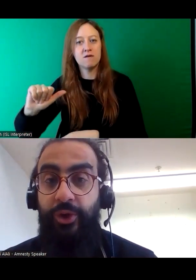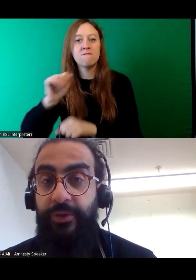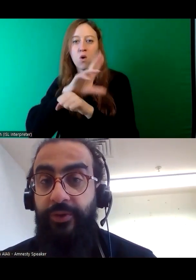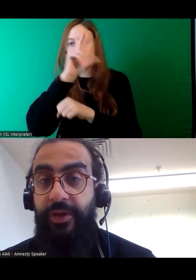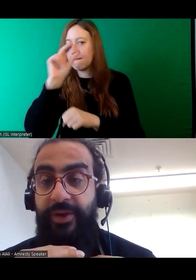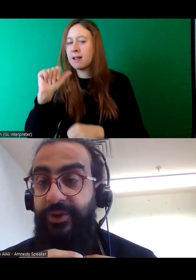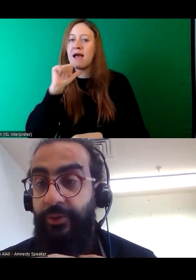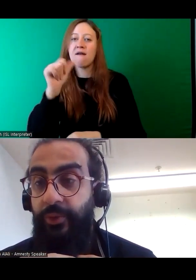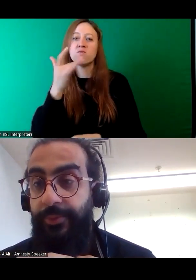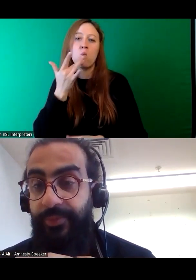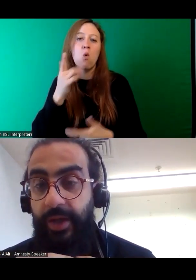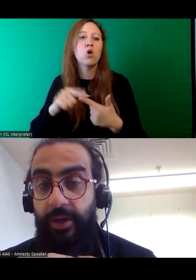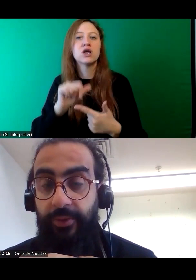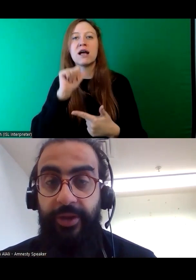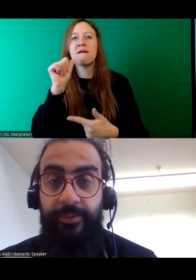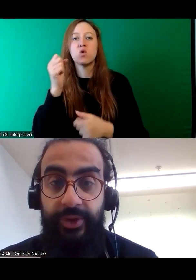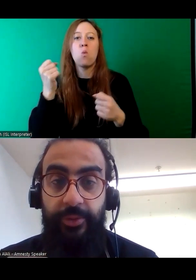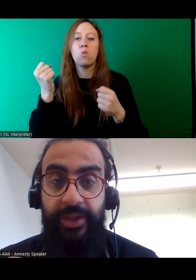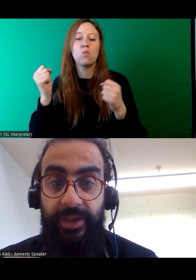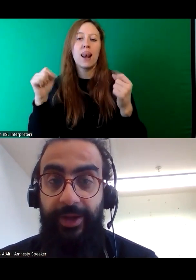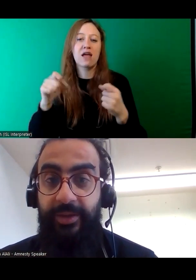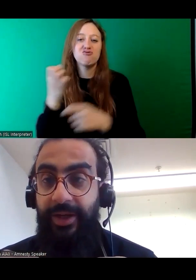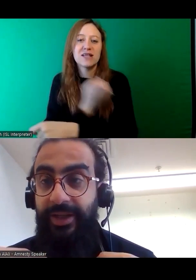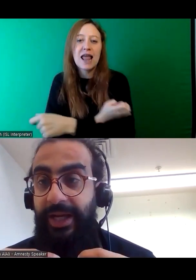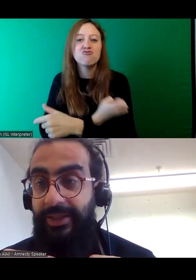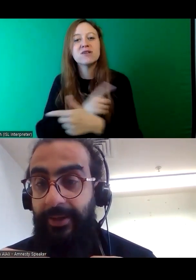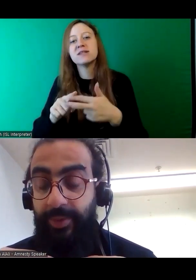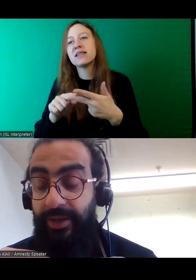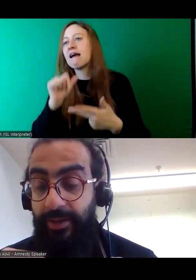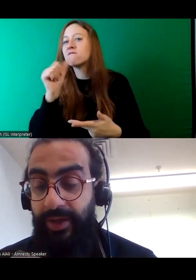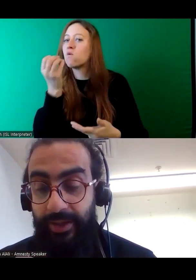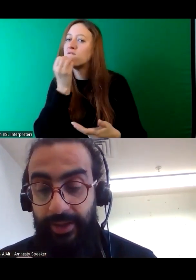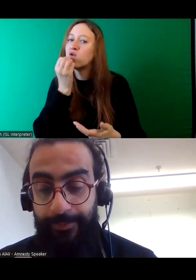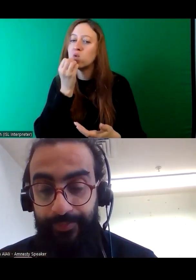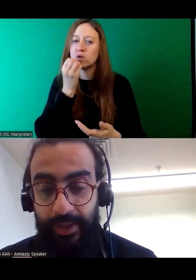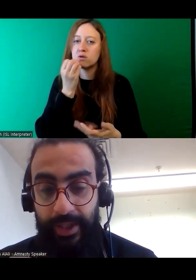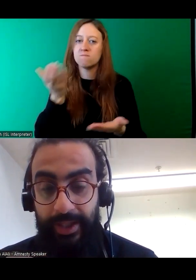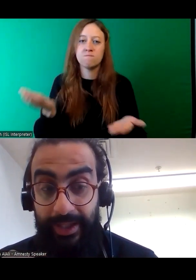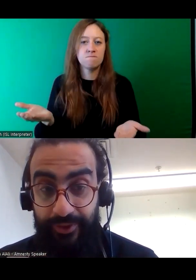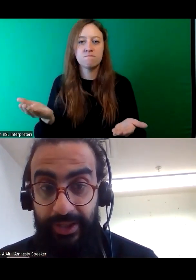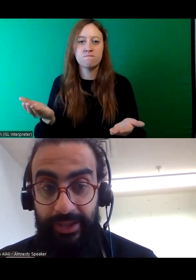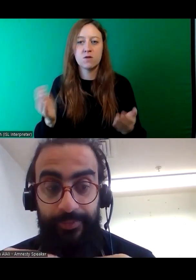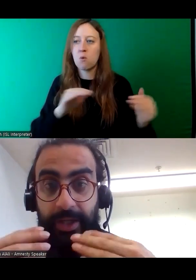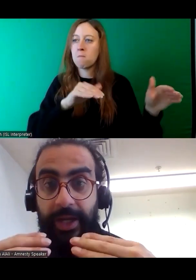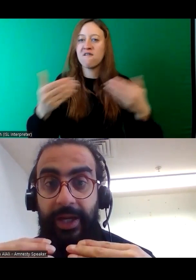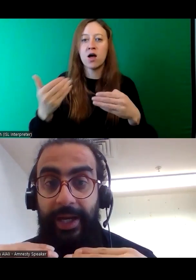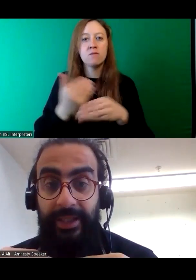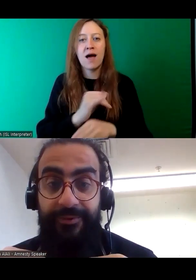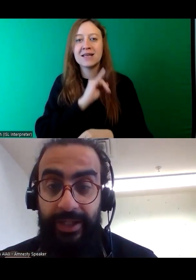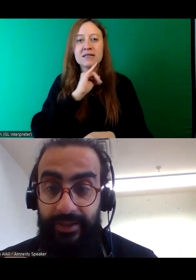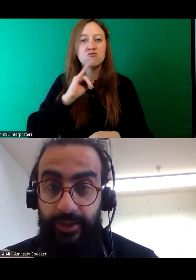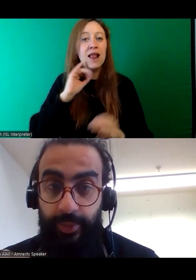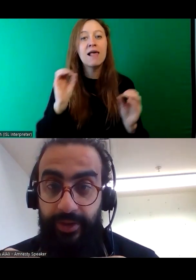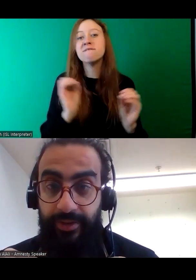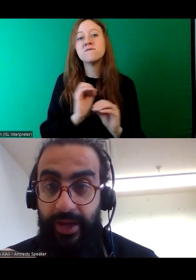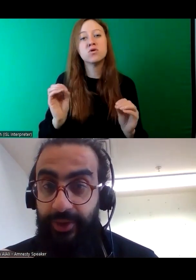no water for them, there is no food for them to be supplied by Gaza, by Israel. And